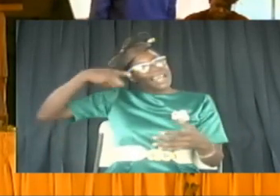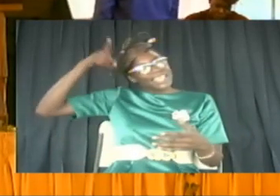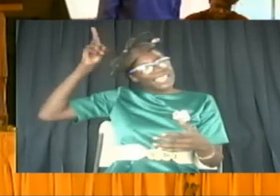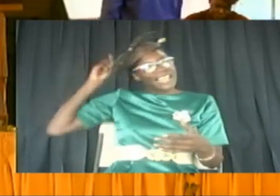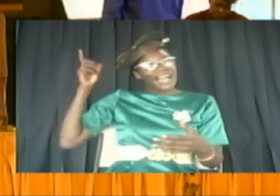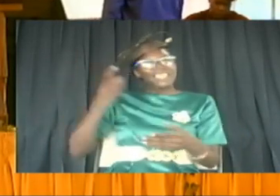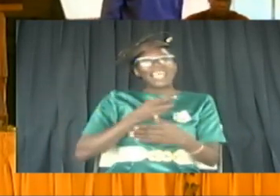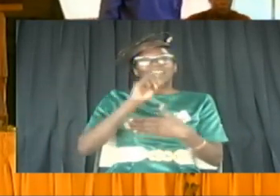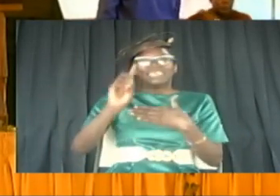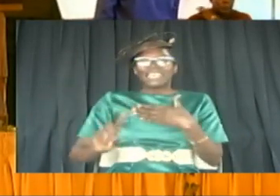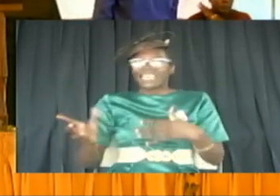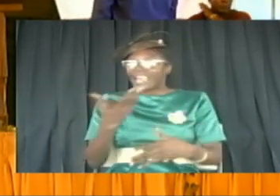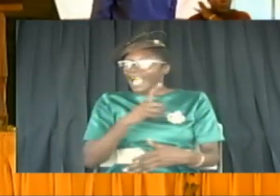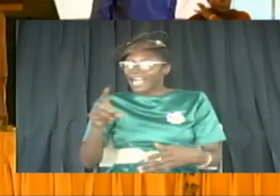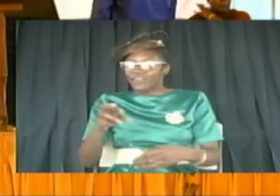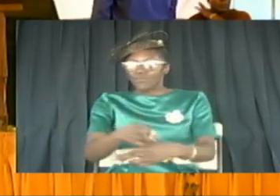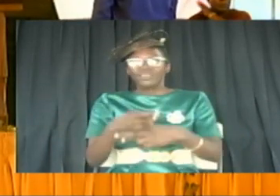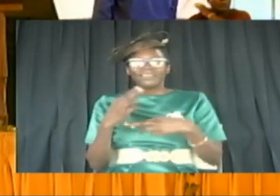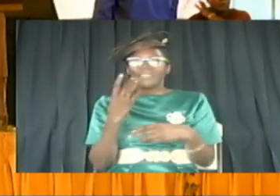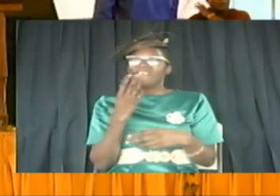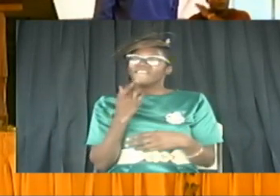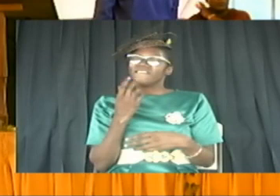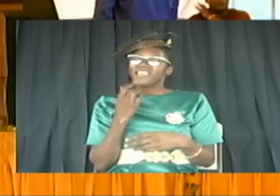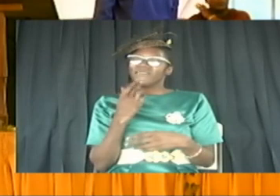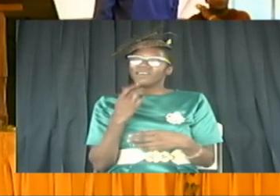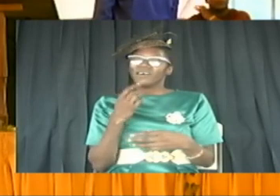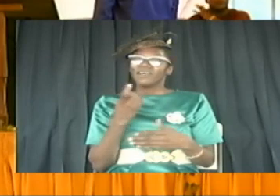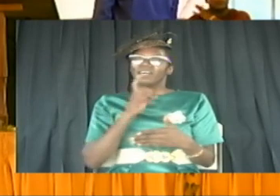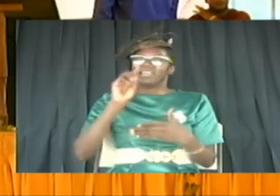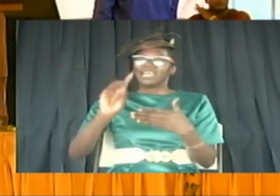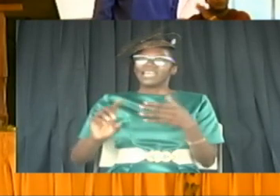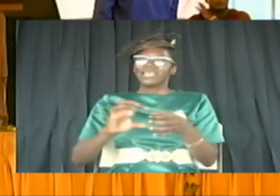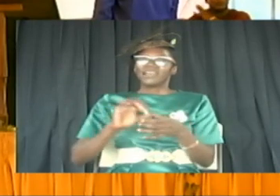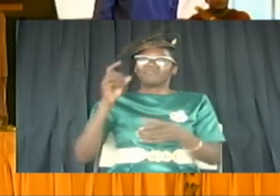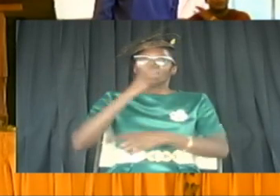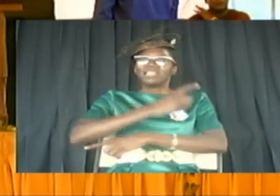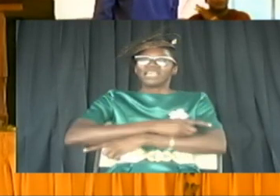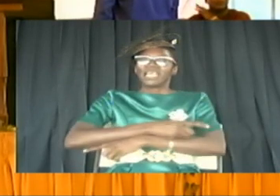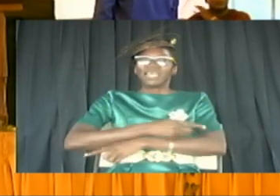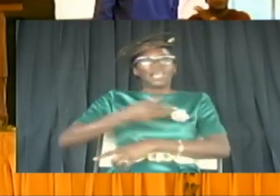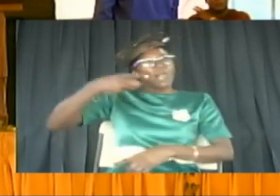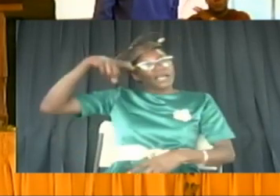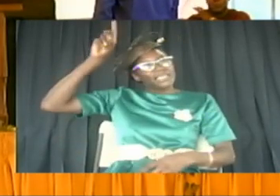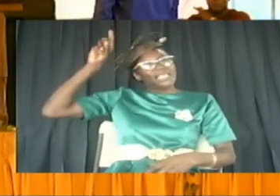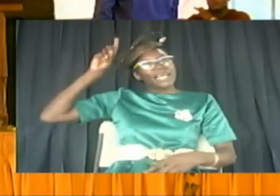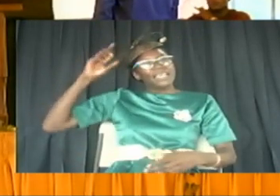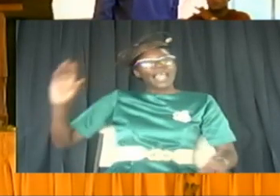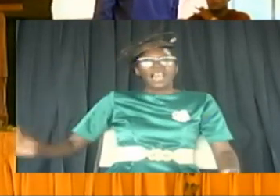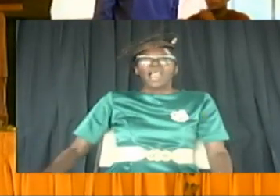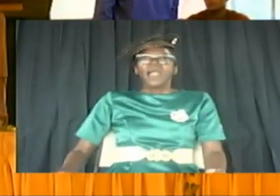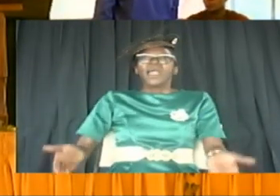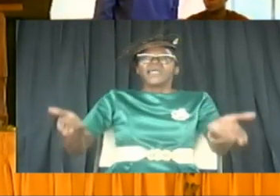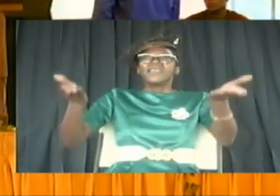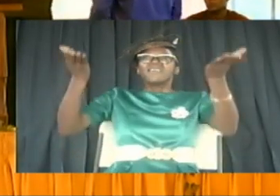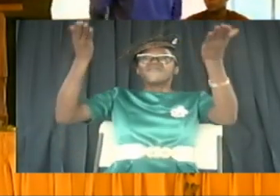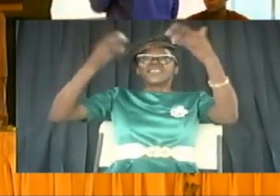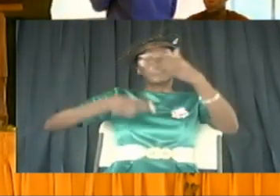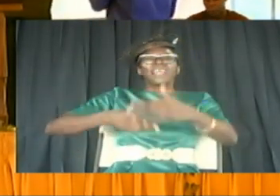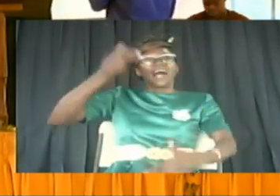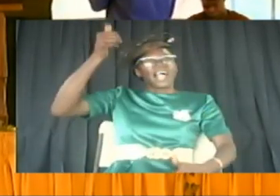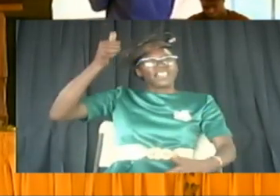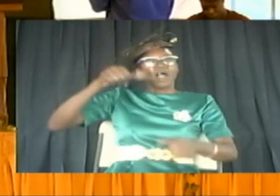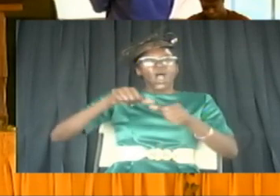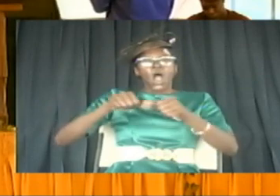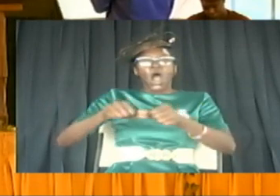And he received favor. And at the end of the day, Daniel was elevated even higher and continued until